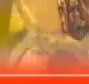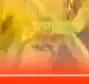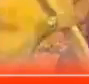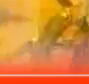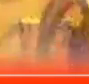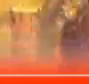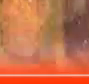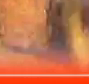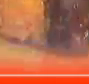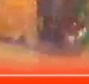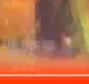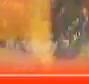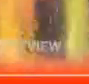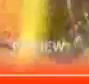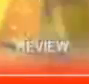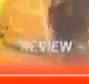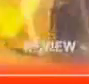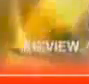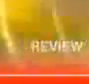I'm